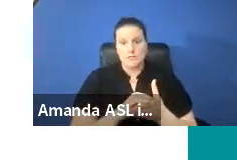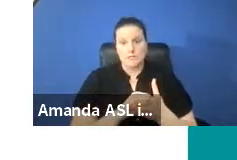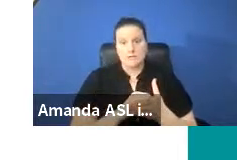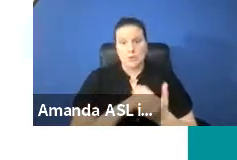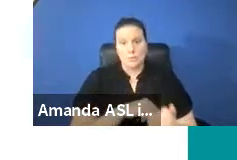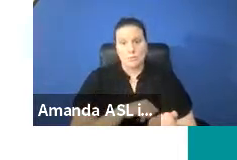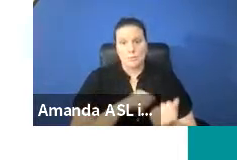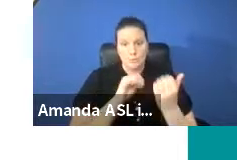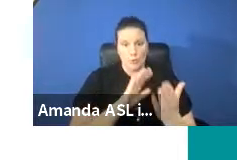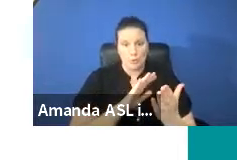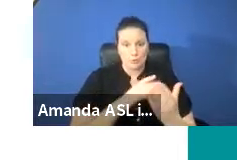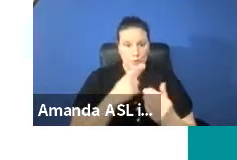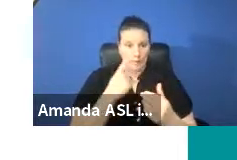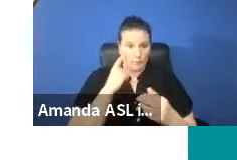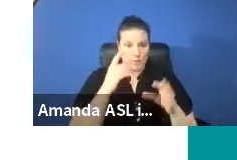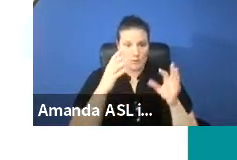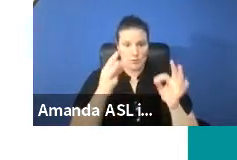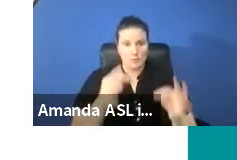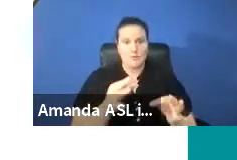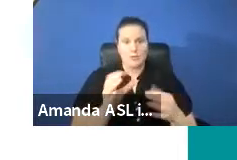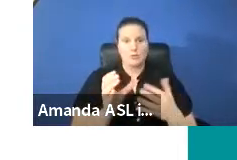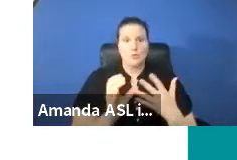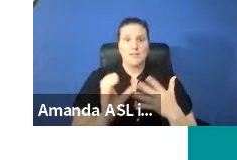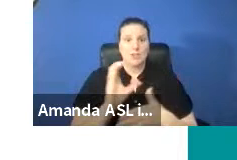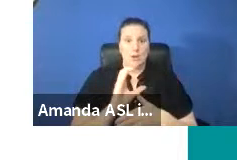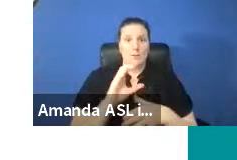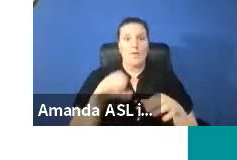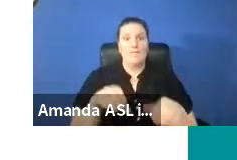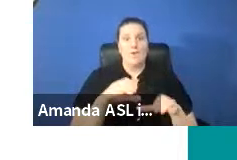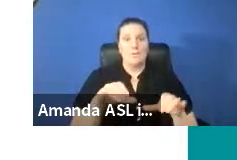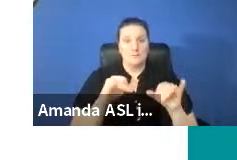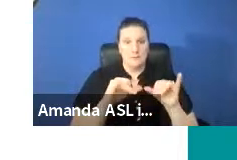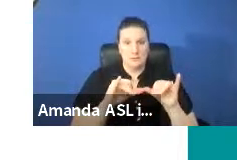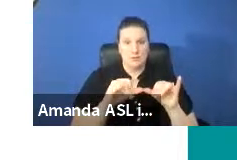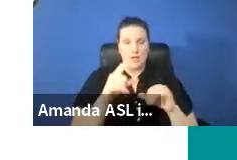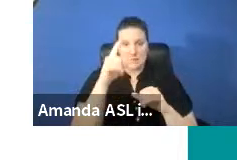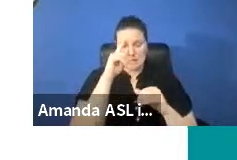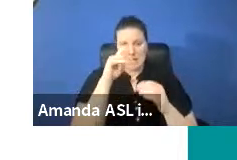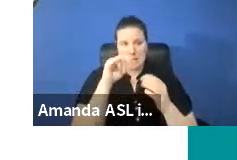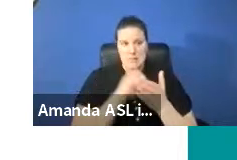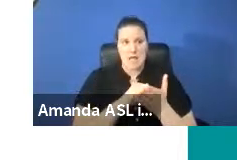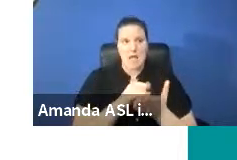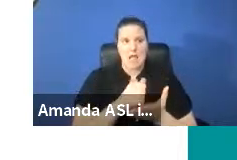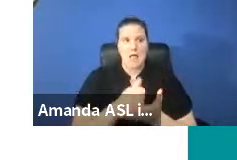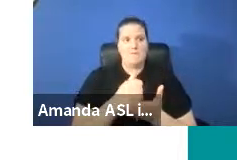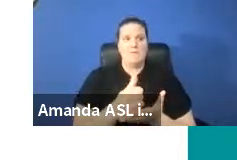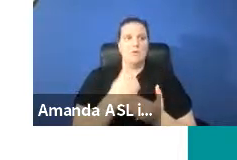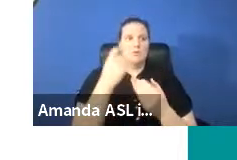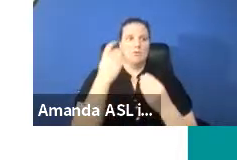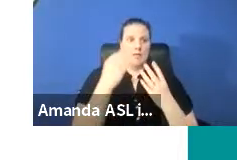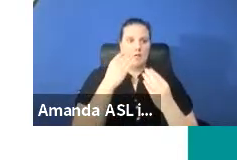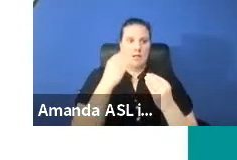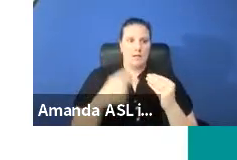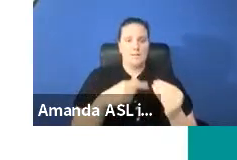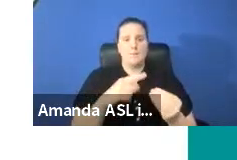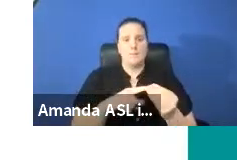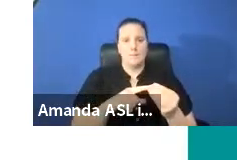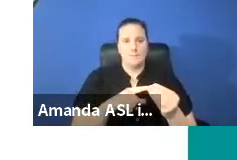approach for determining screening criteria and performance measures, I think it's also helpful to think about,